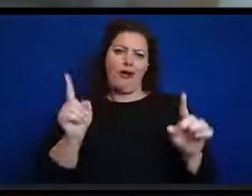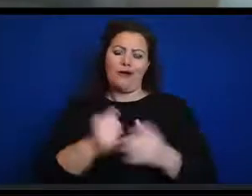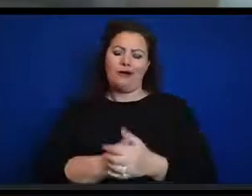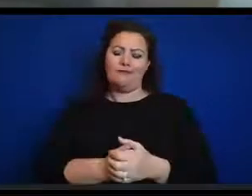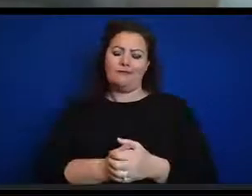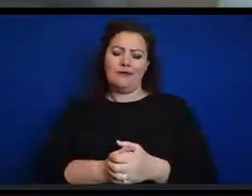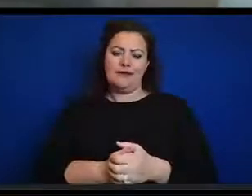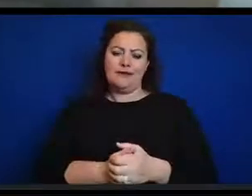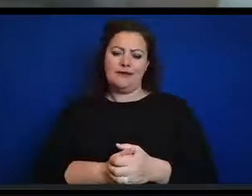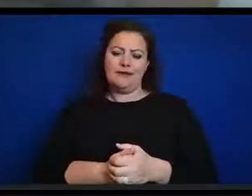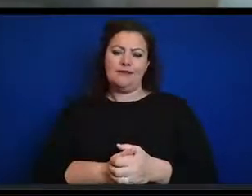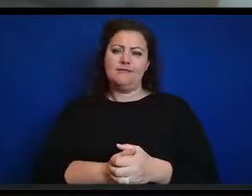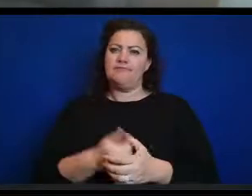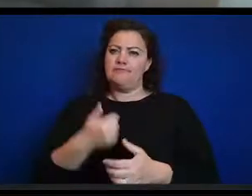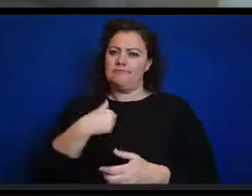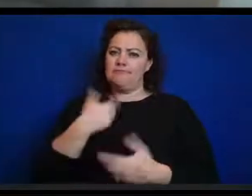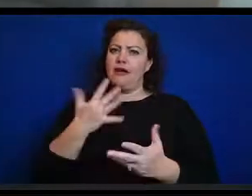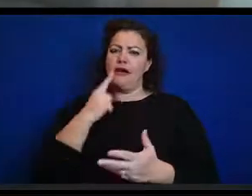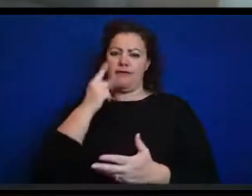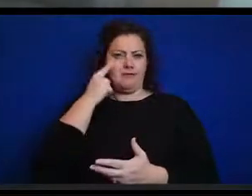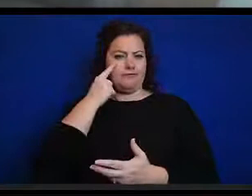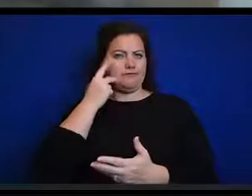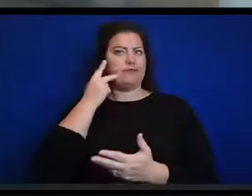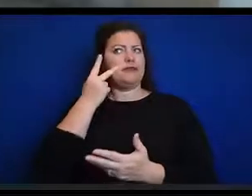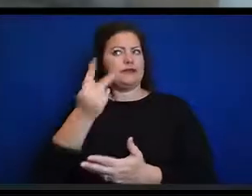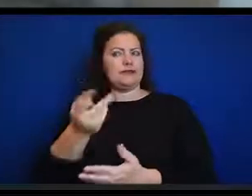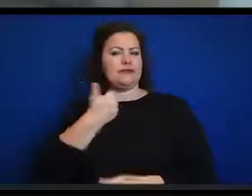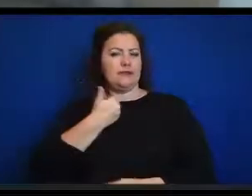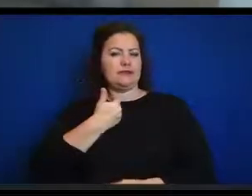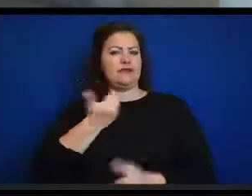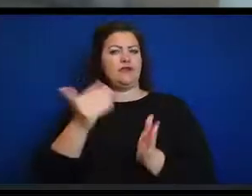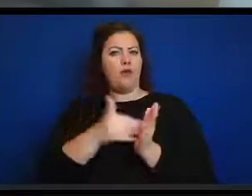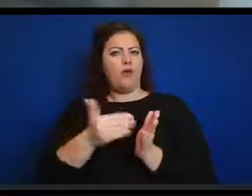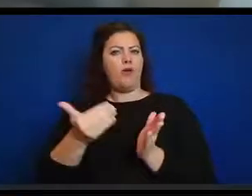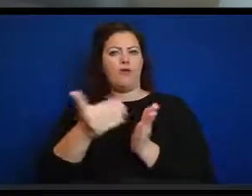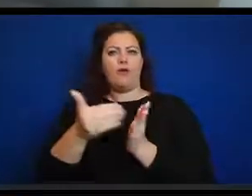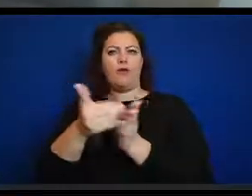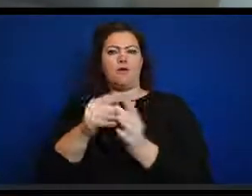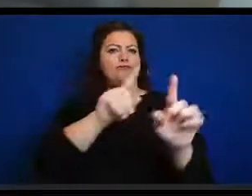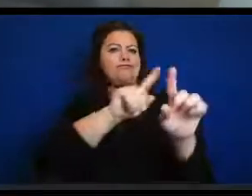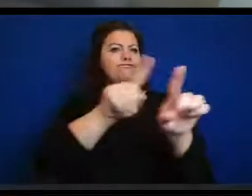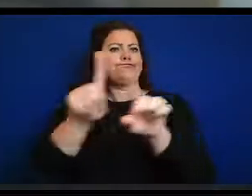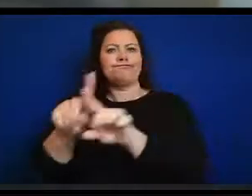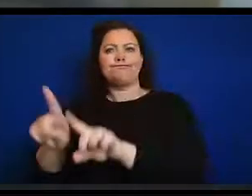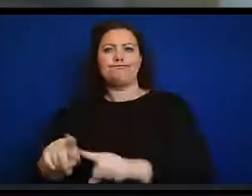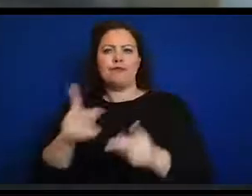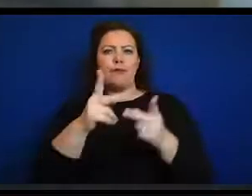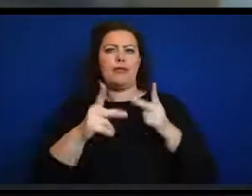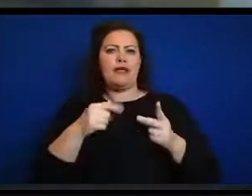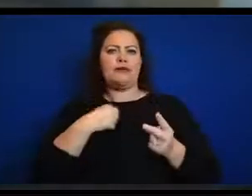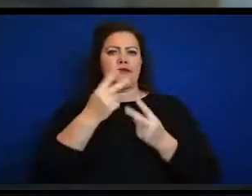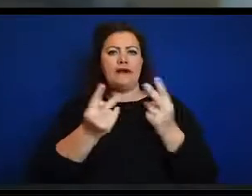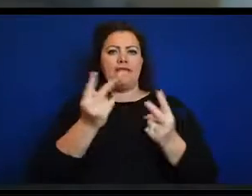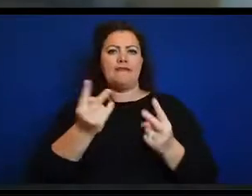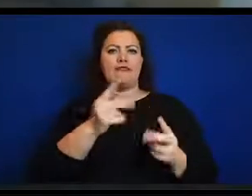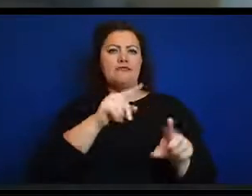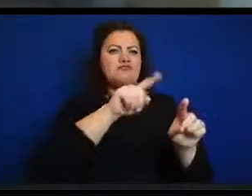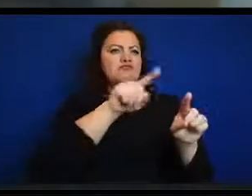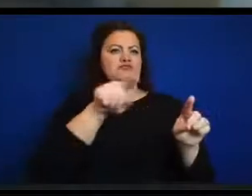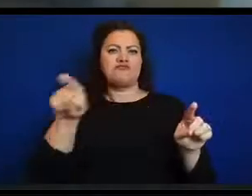I've seen it time and time again in the places that I've visited,